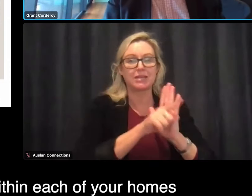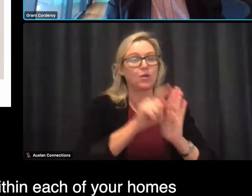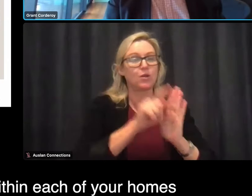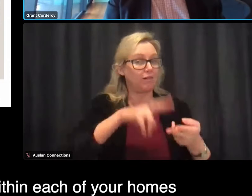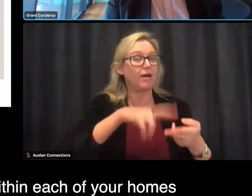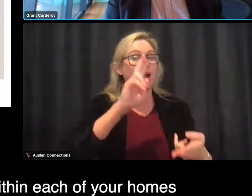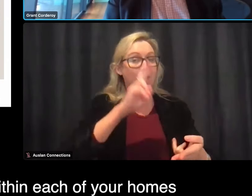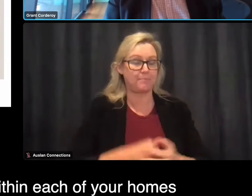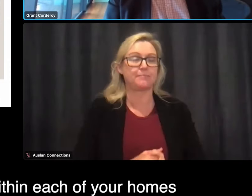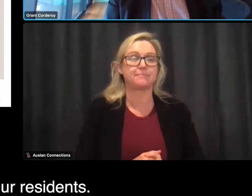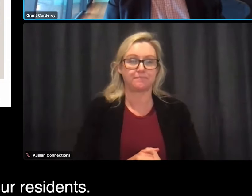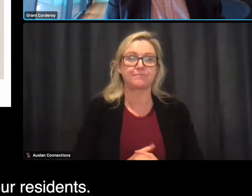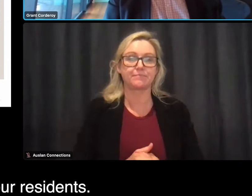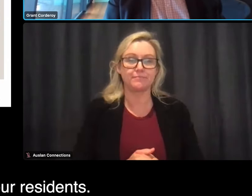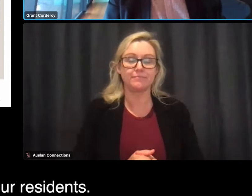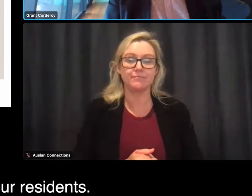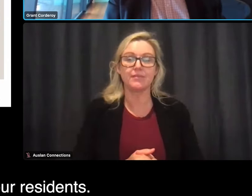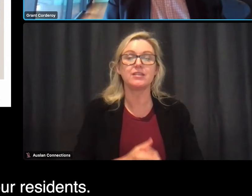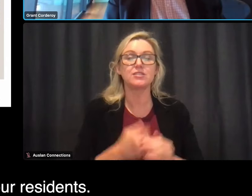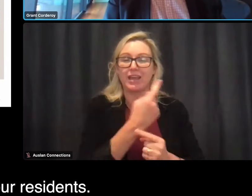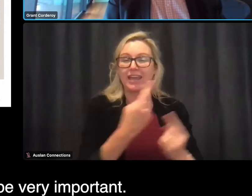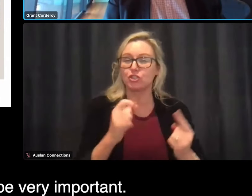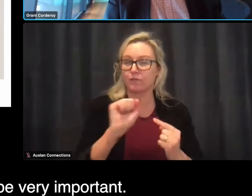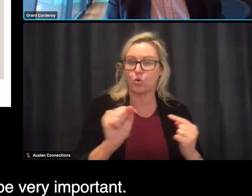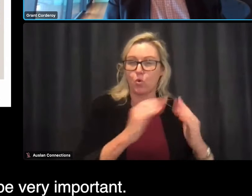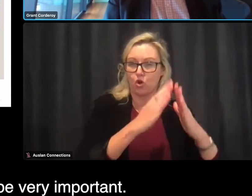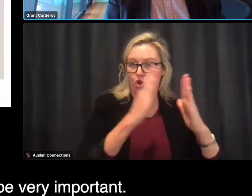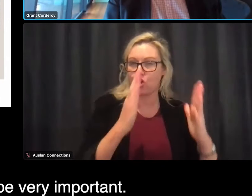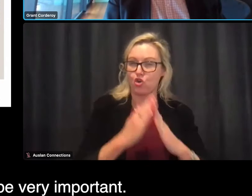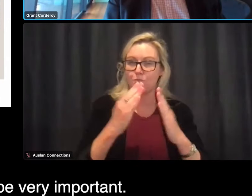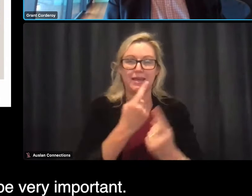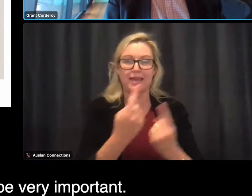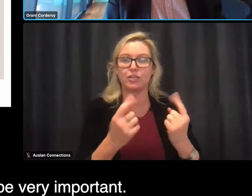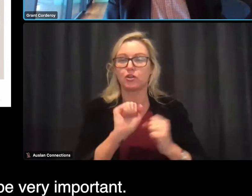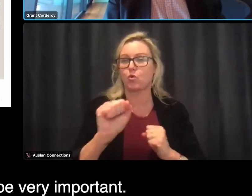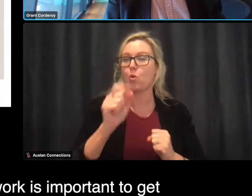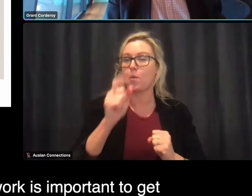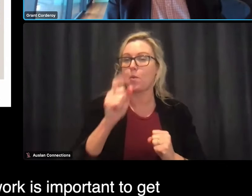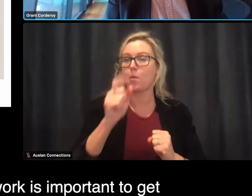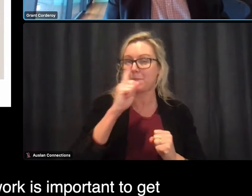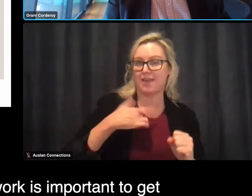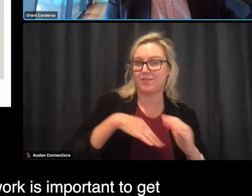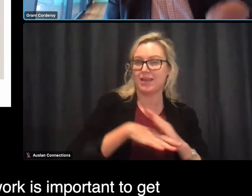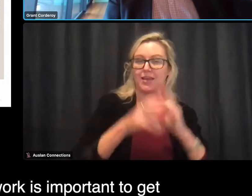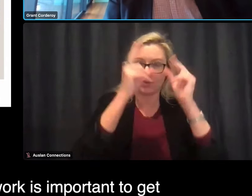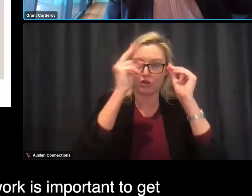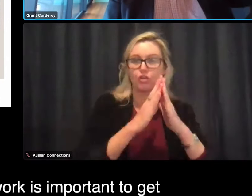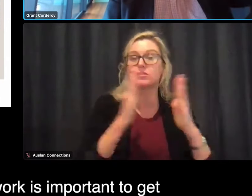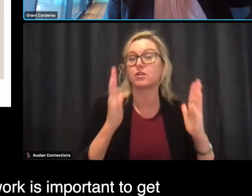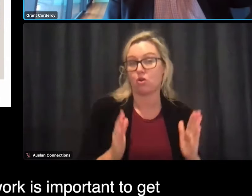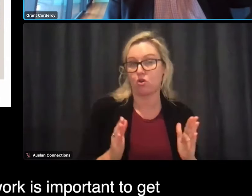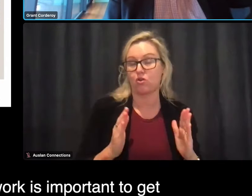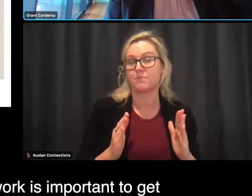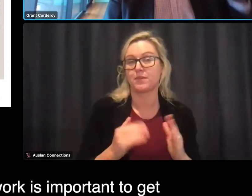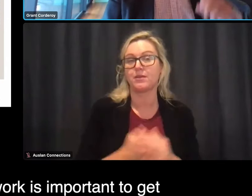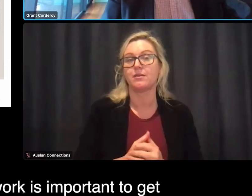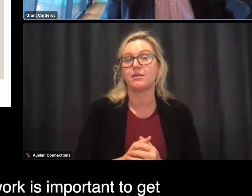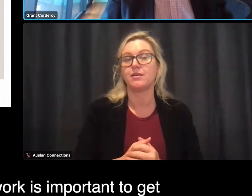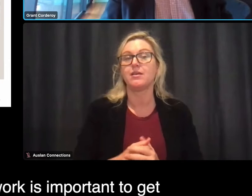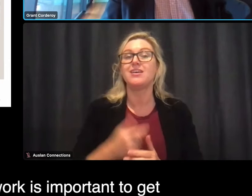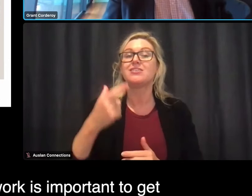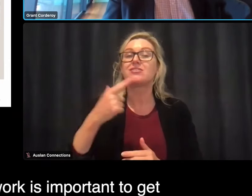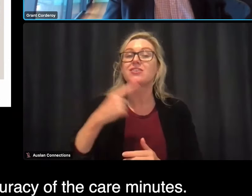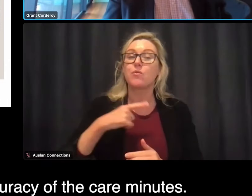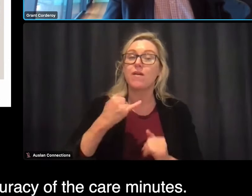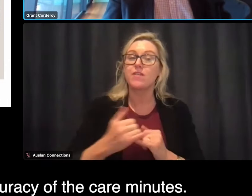within each of your homes and each of your residents. But this is going to be very important. So this is why the shift work is important to